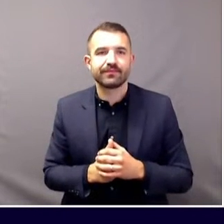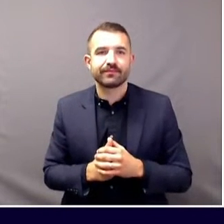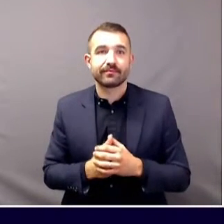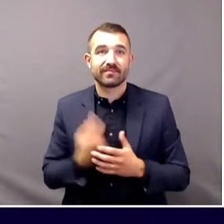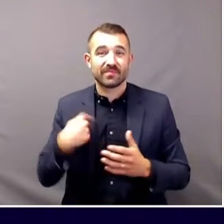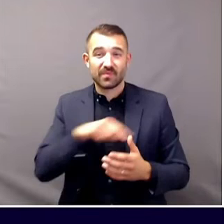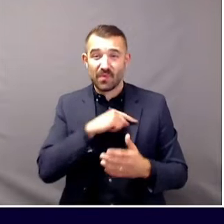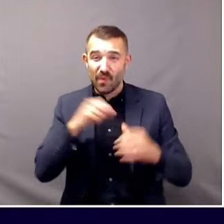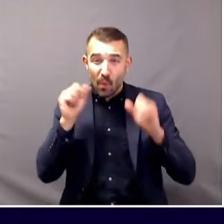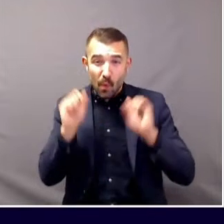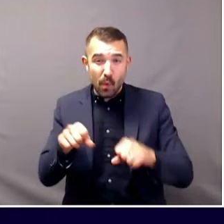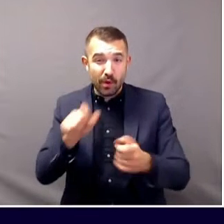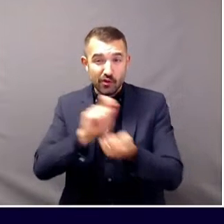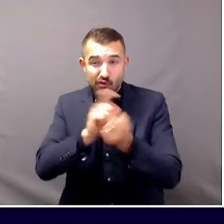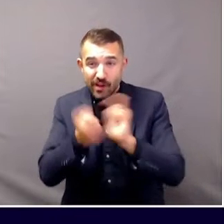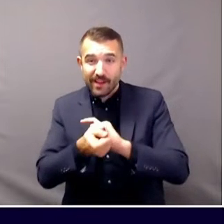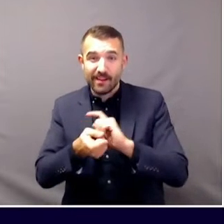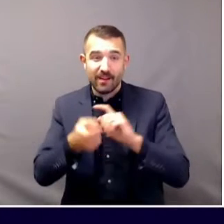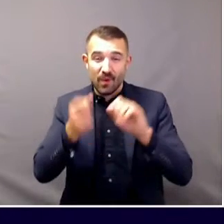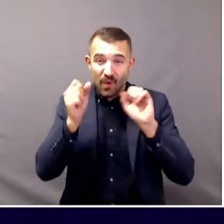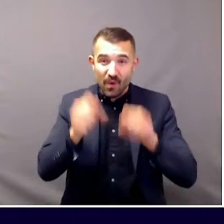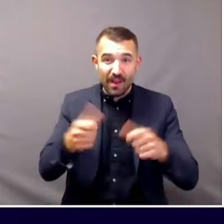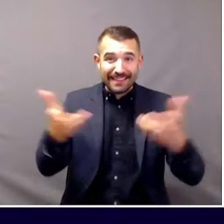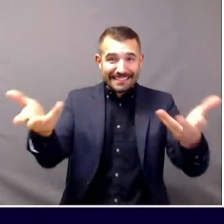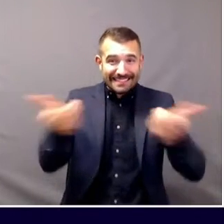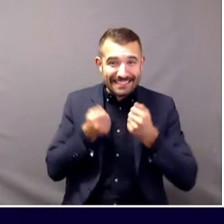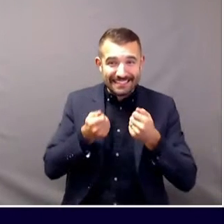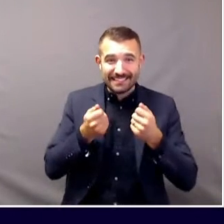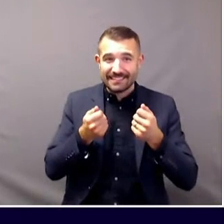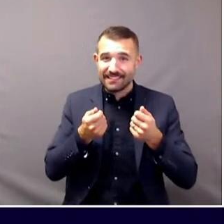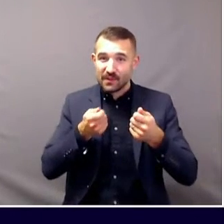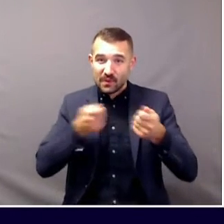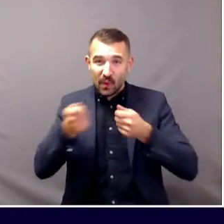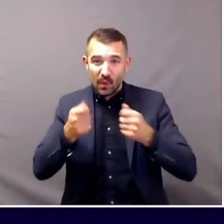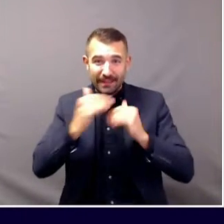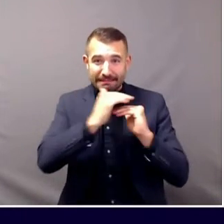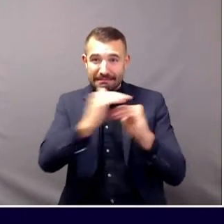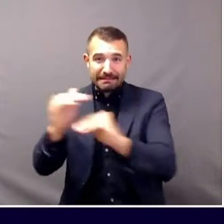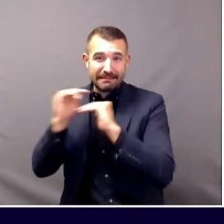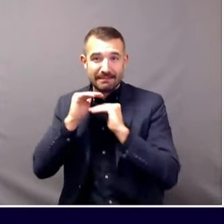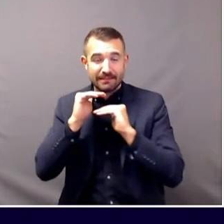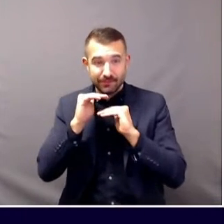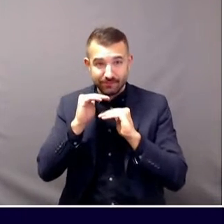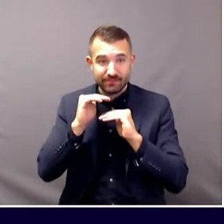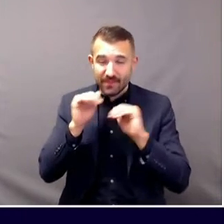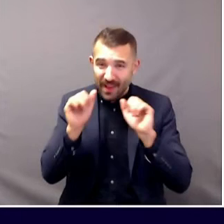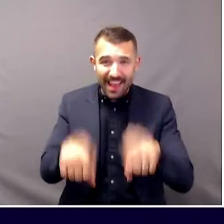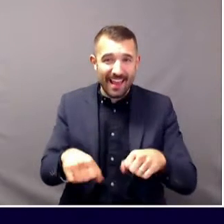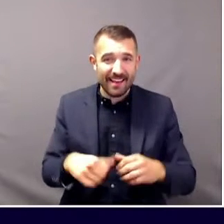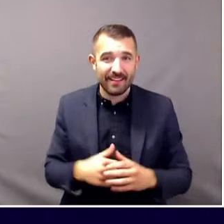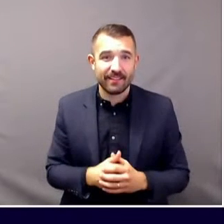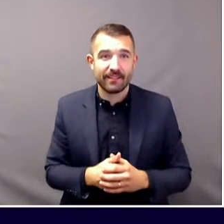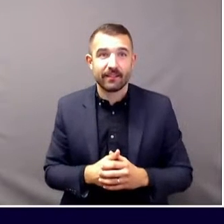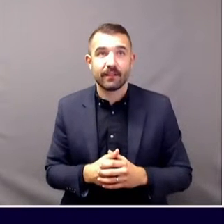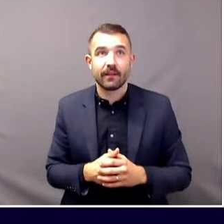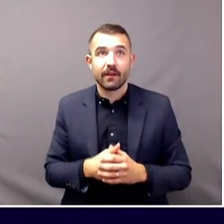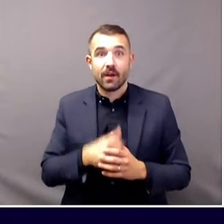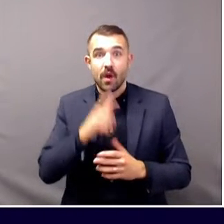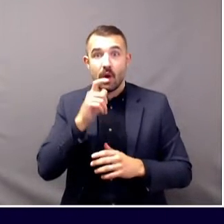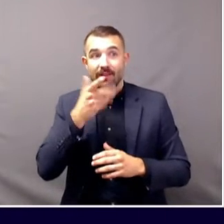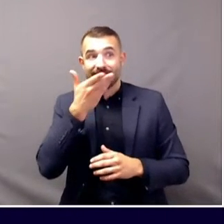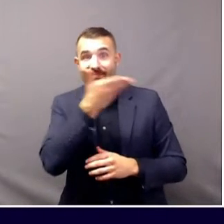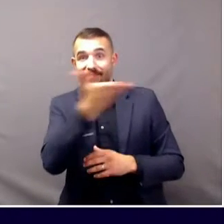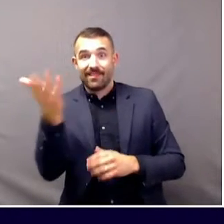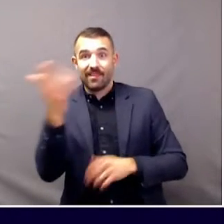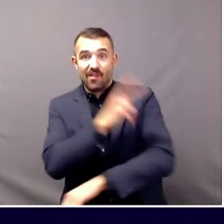we still have an opportunity to make sure that those who are in the hospital and those who are grappling with this illness don't